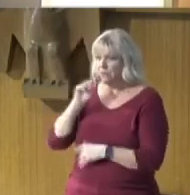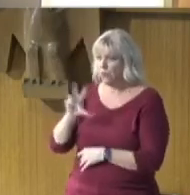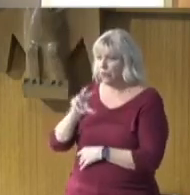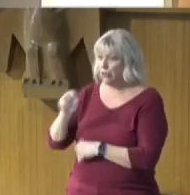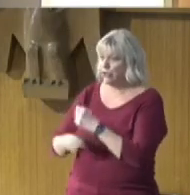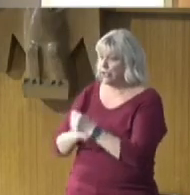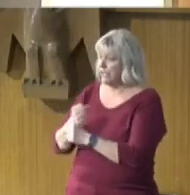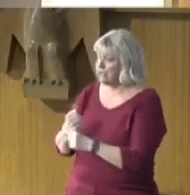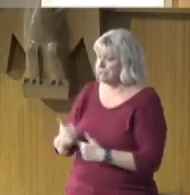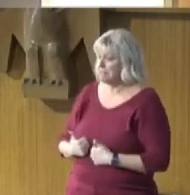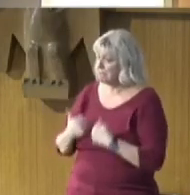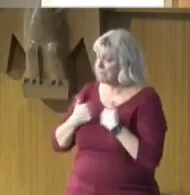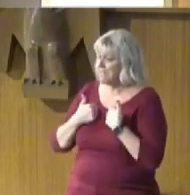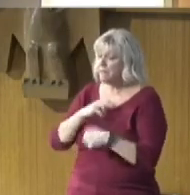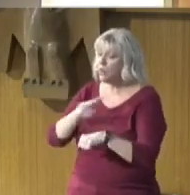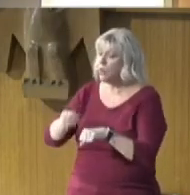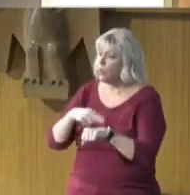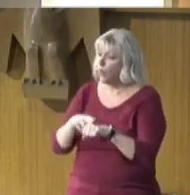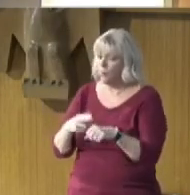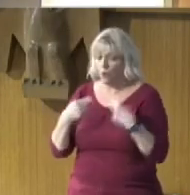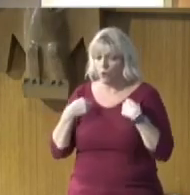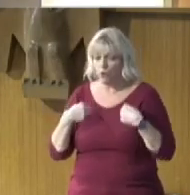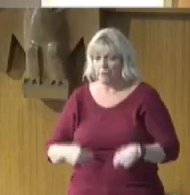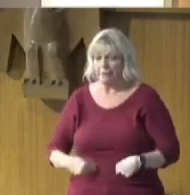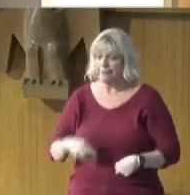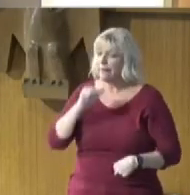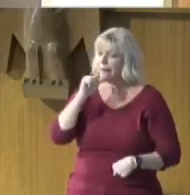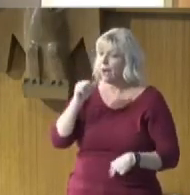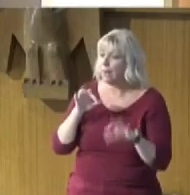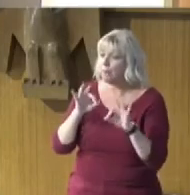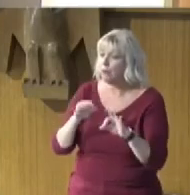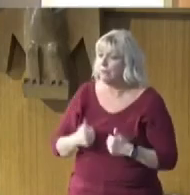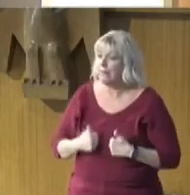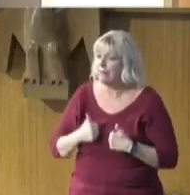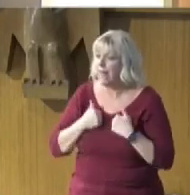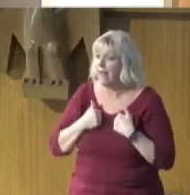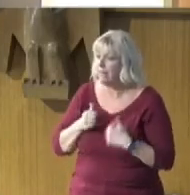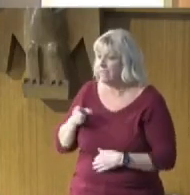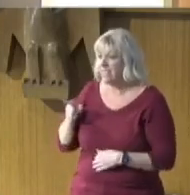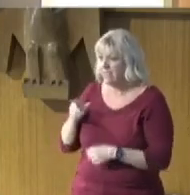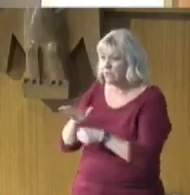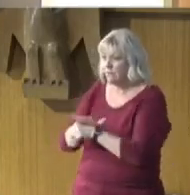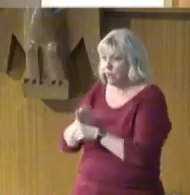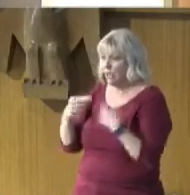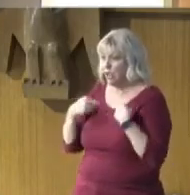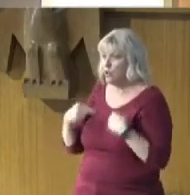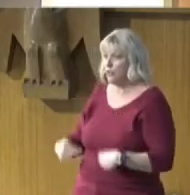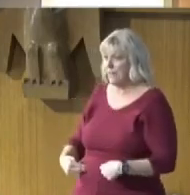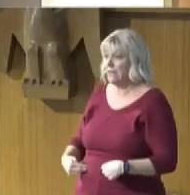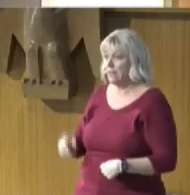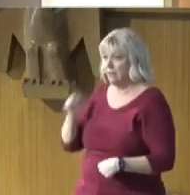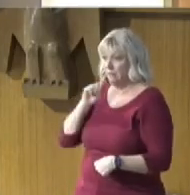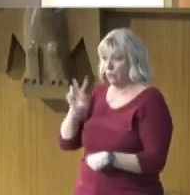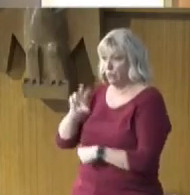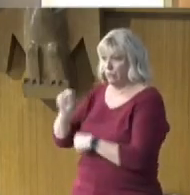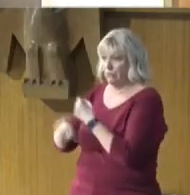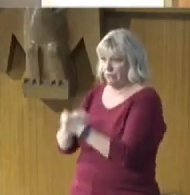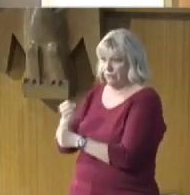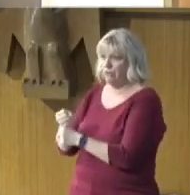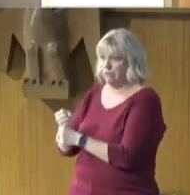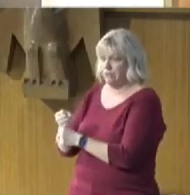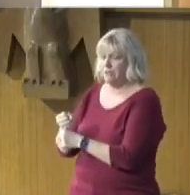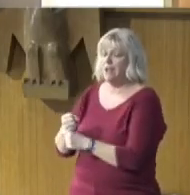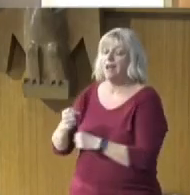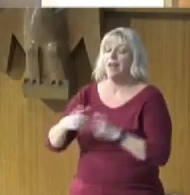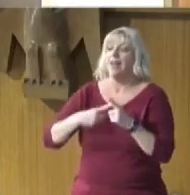a very normal, human, imperfect life. Jesus was fully human, Gnostics would say, for 3 decades.